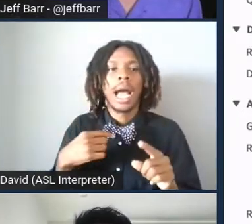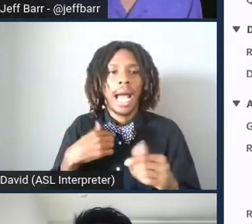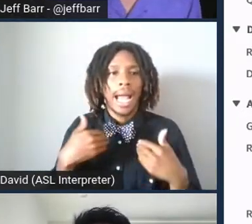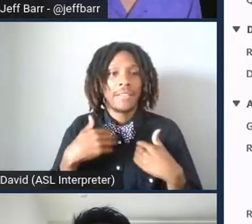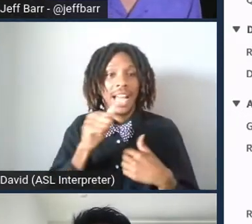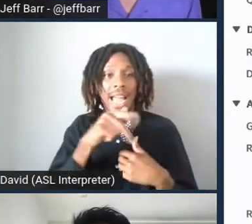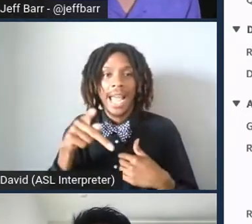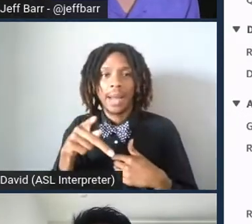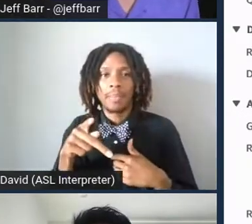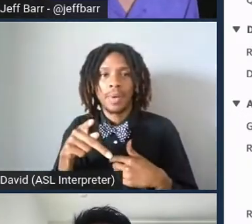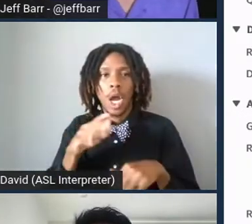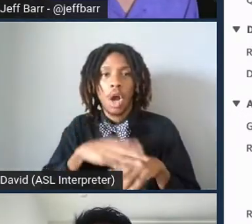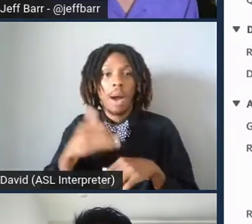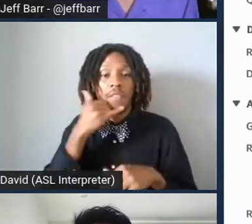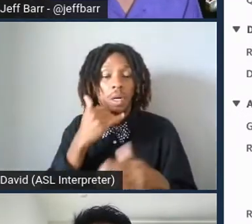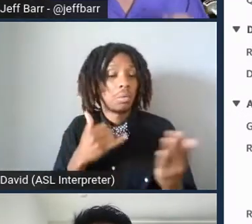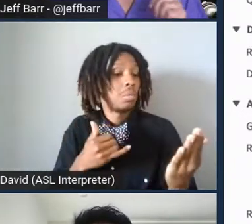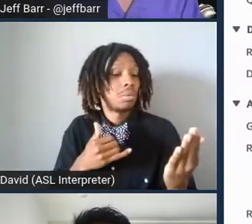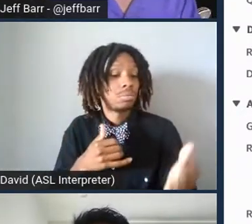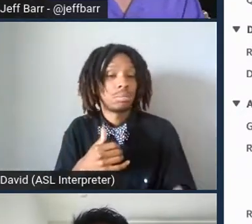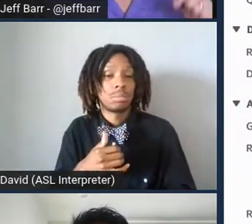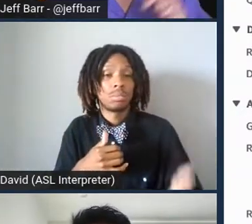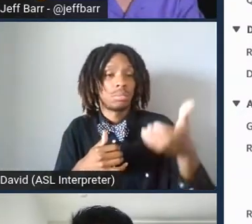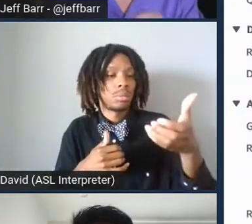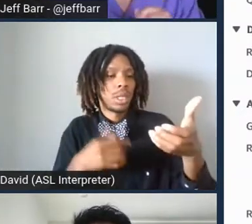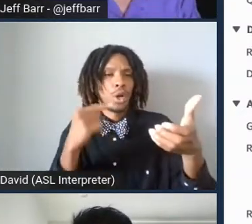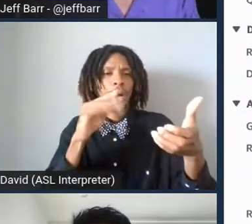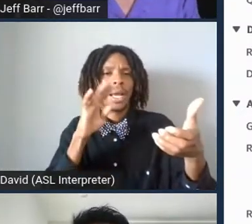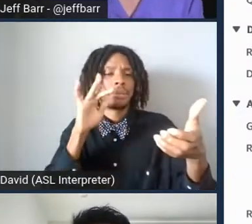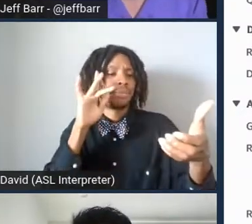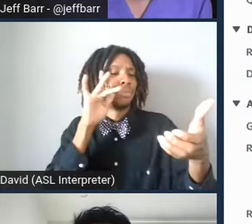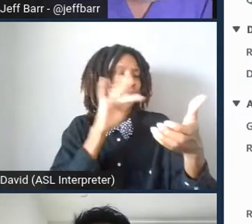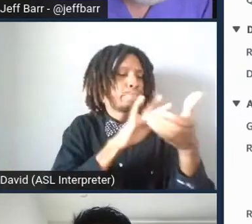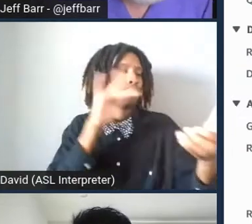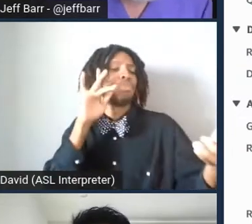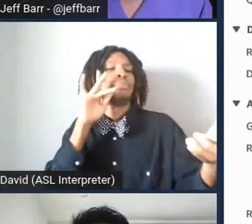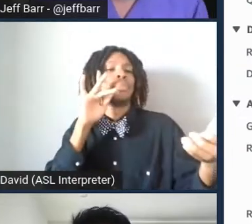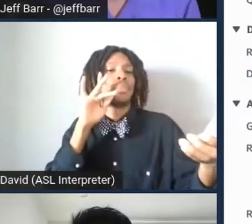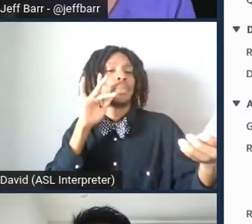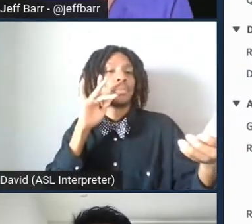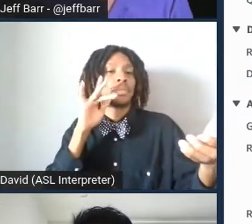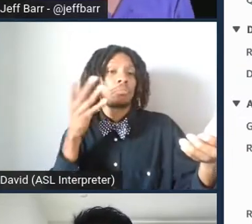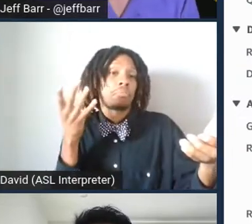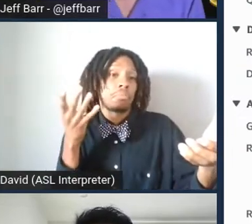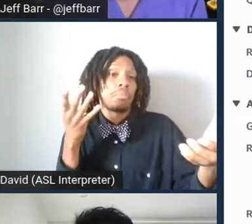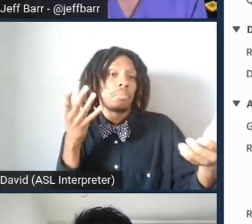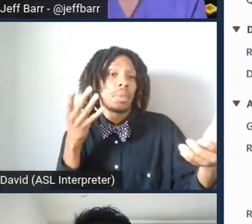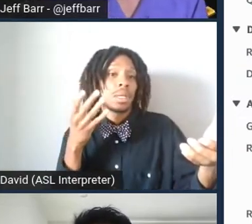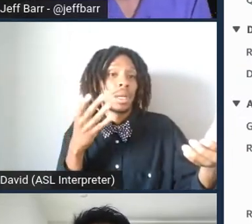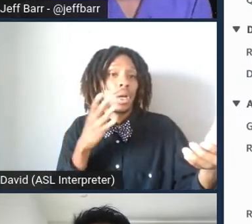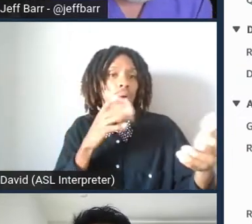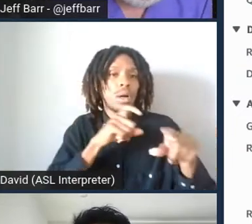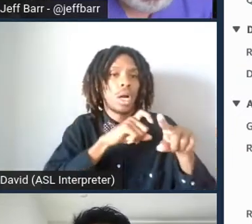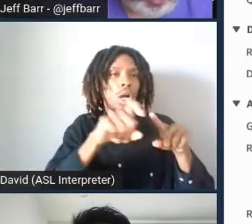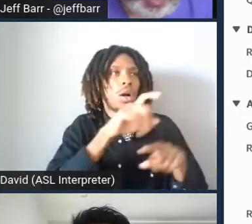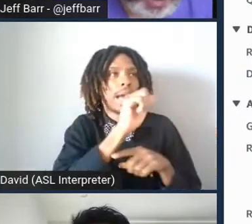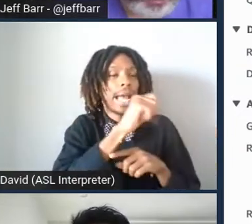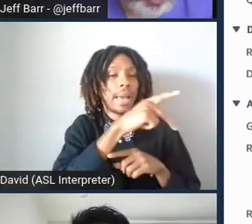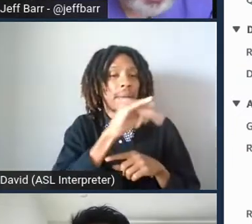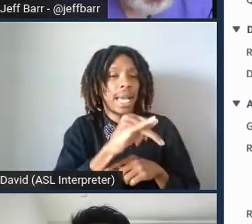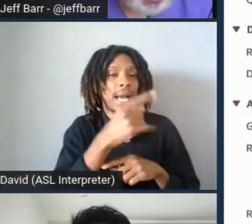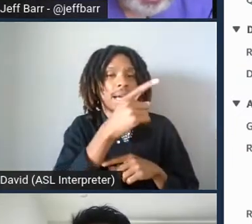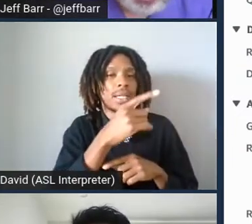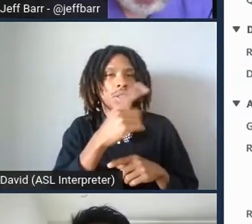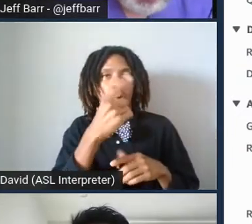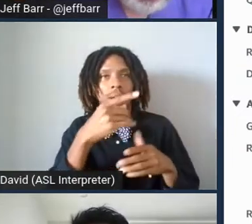Maybe I've got an app even on my phone, and I pick up my phone. There's this big green button, and I just hit that big green button, and it makes a call to the API to one of these